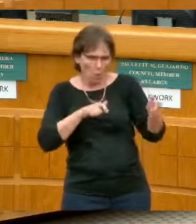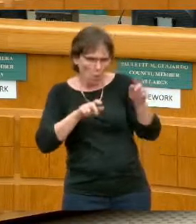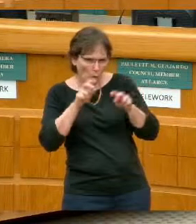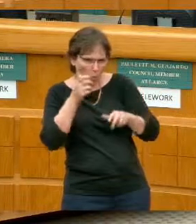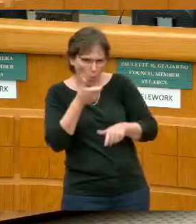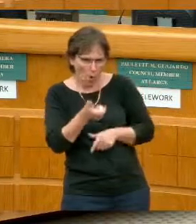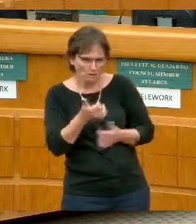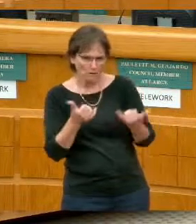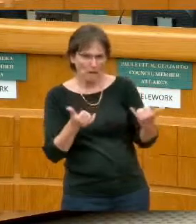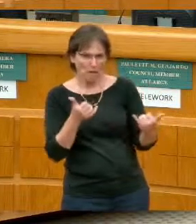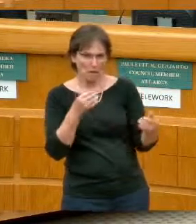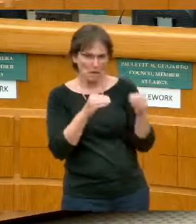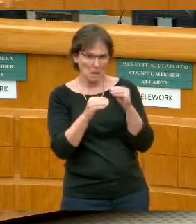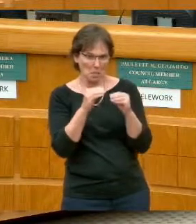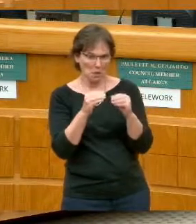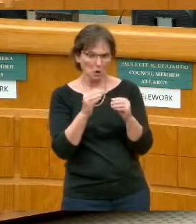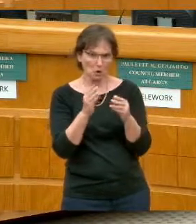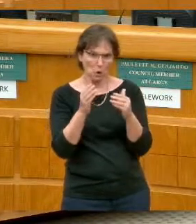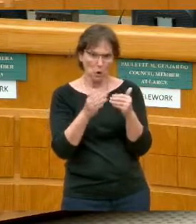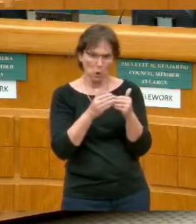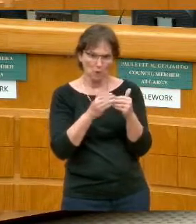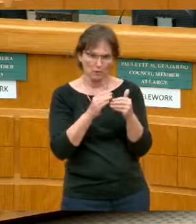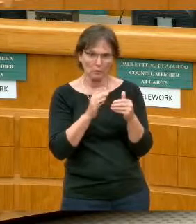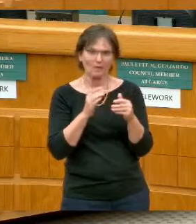into flu season. Next slide, please.